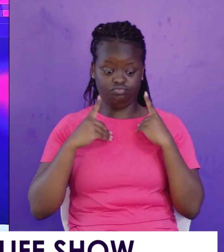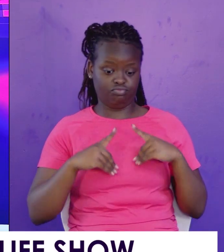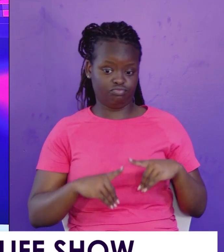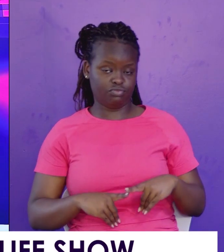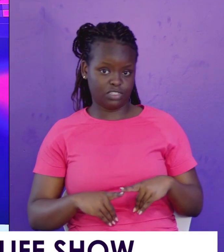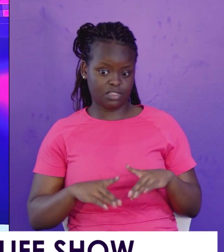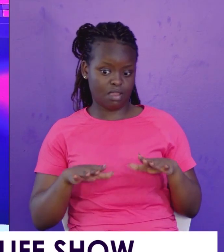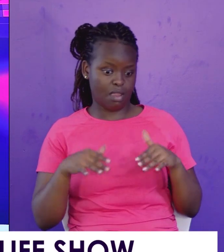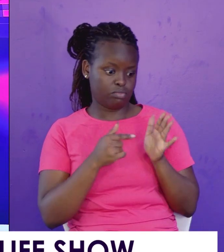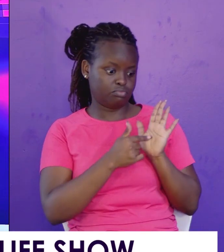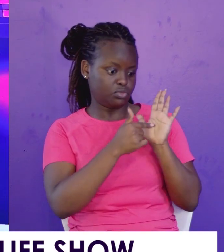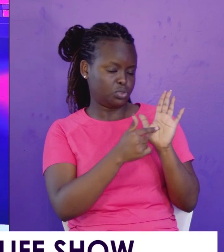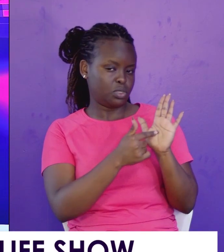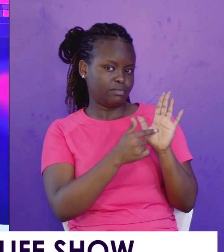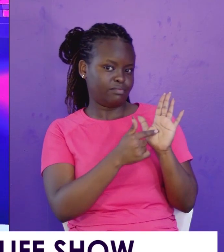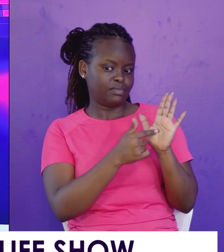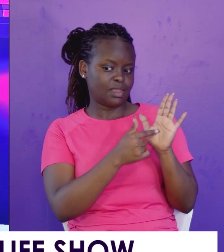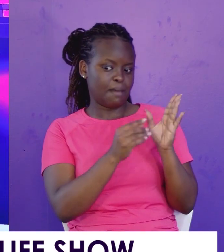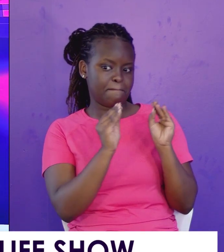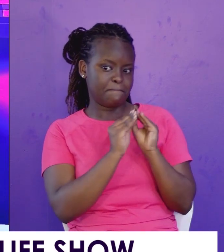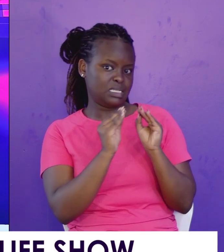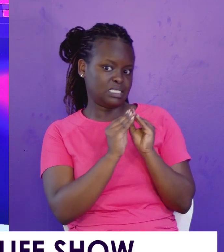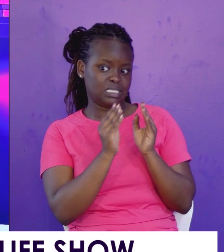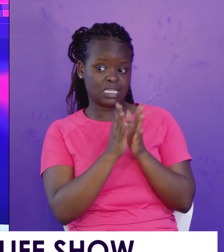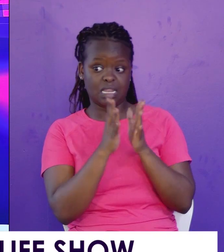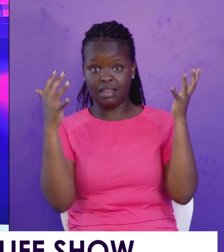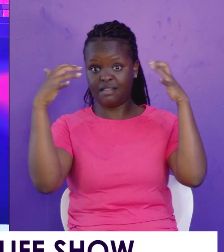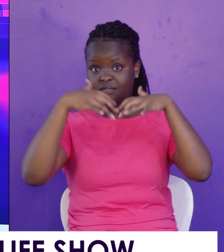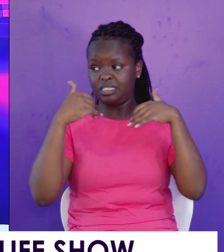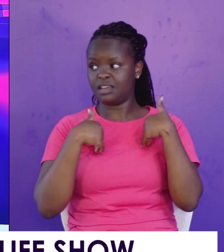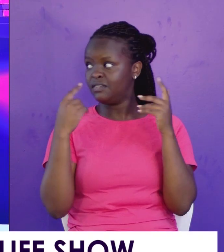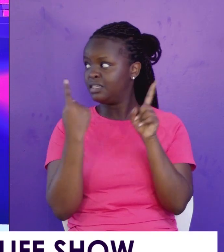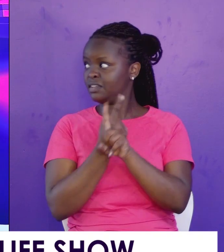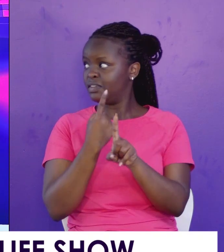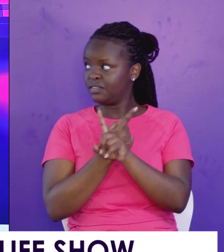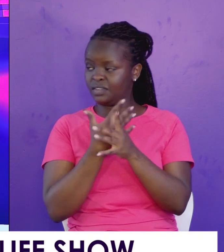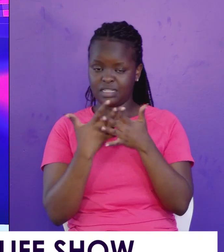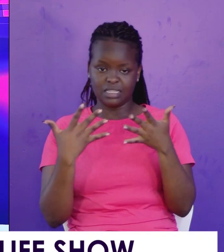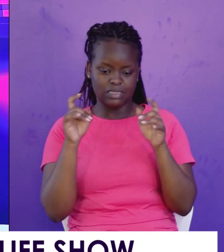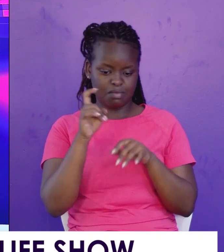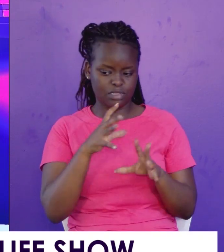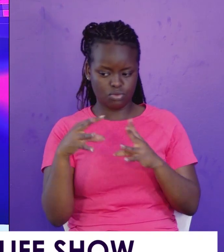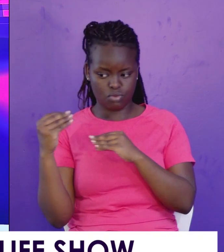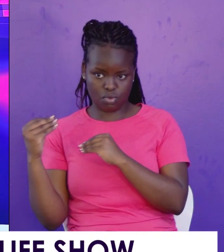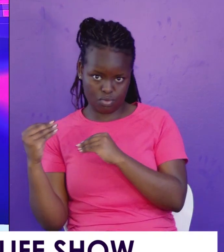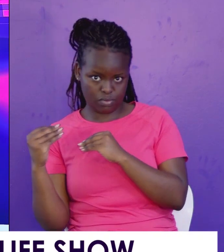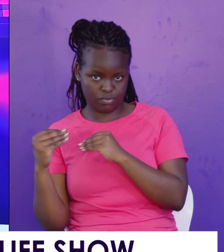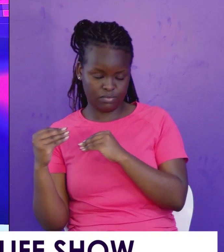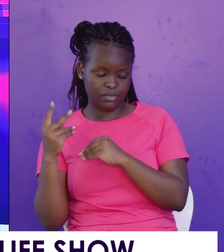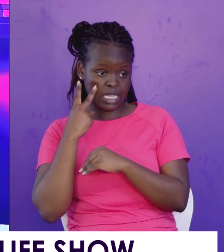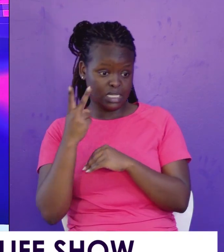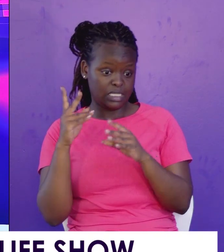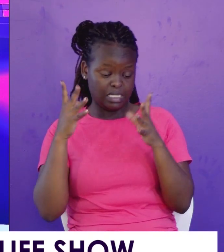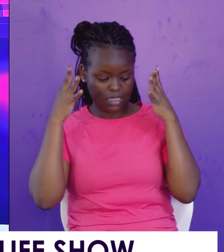of showing up in events. There are different events that you have to show up in. You've seen the weddings, the way